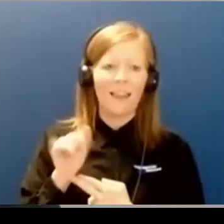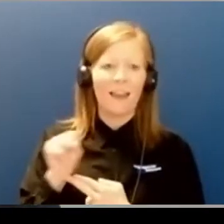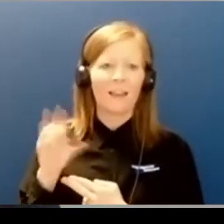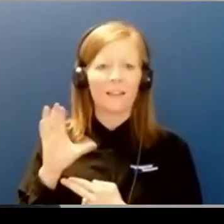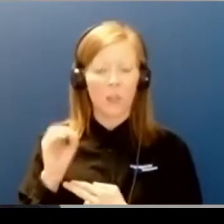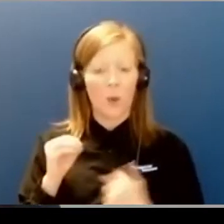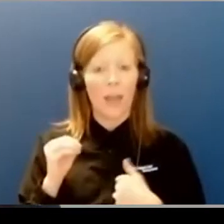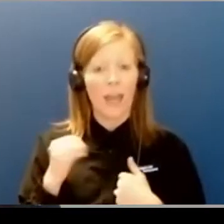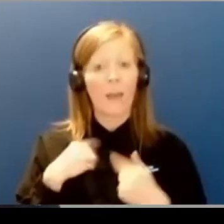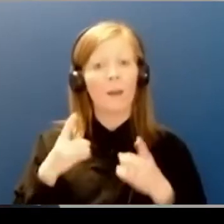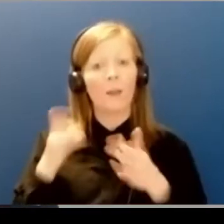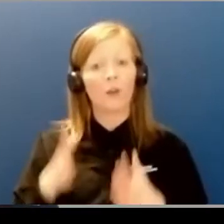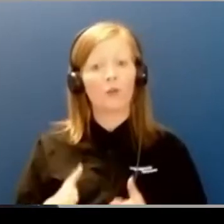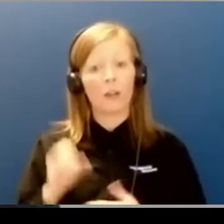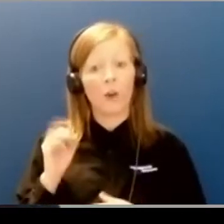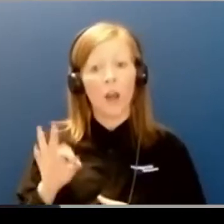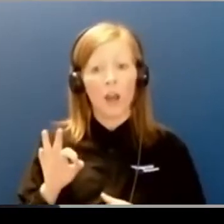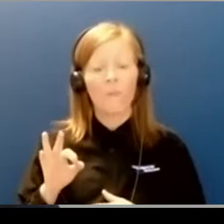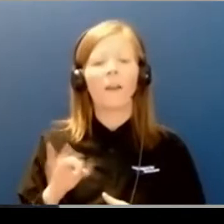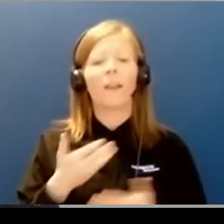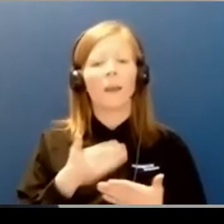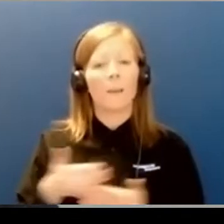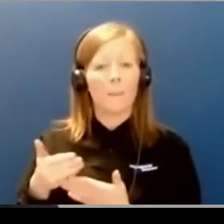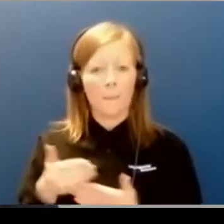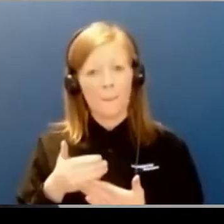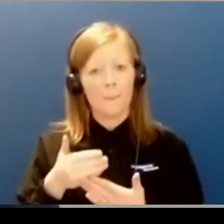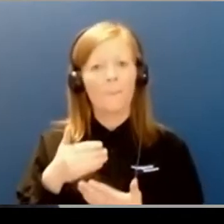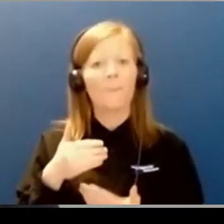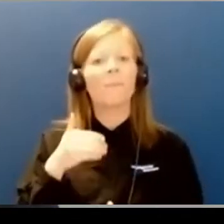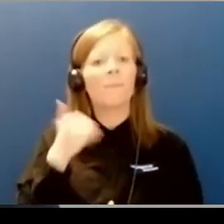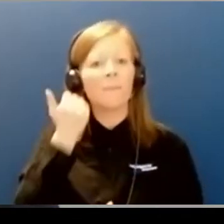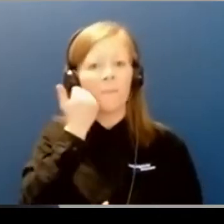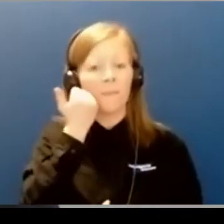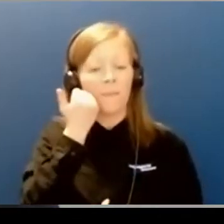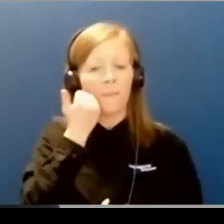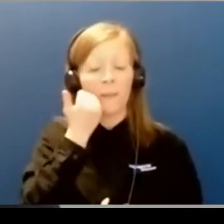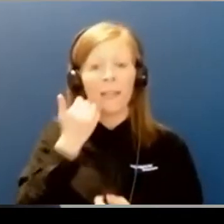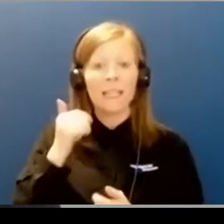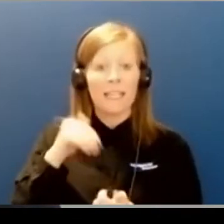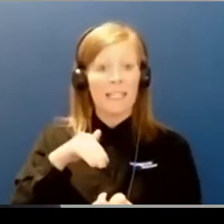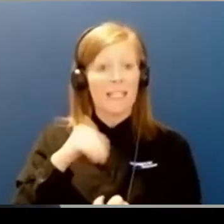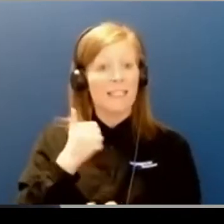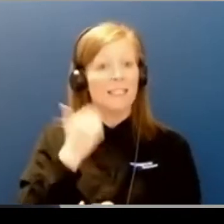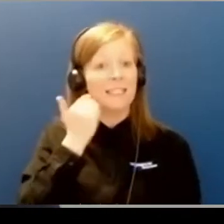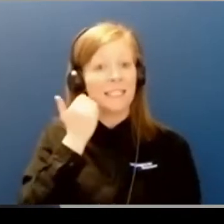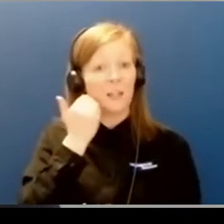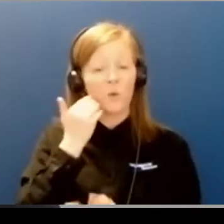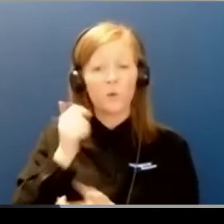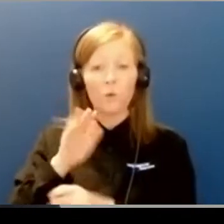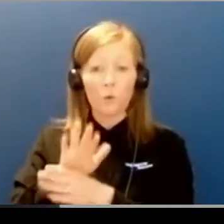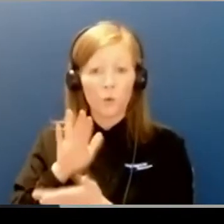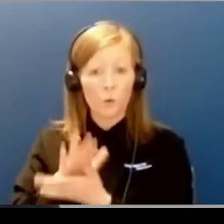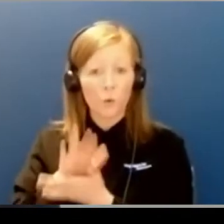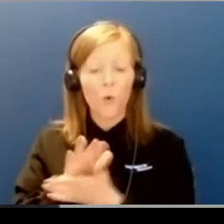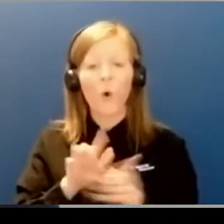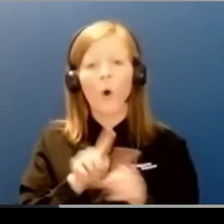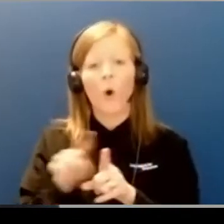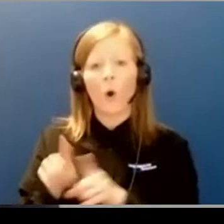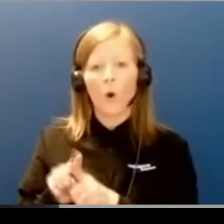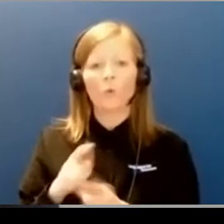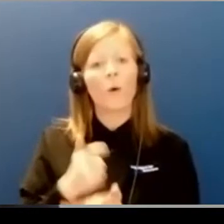predoctoral pediatric program at the dental school. I also treat patients in the Penn faculty practice. So if